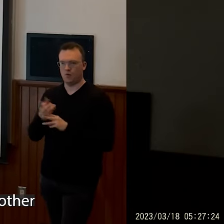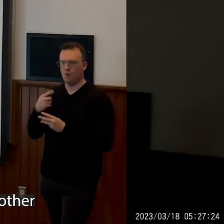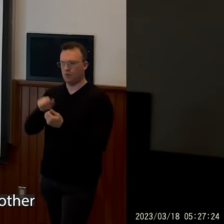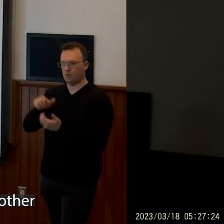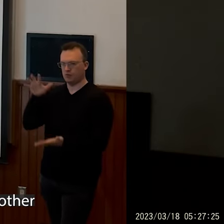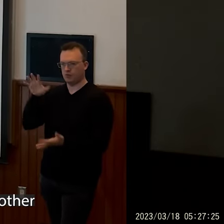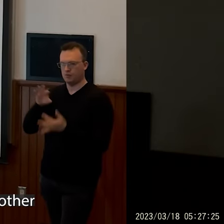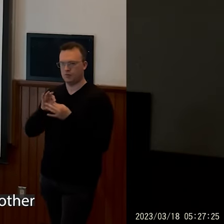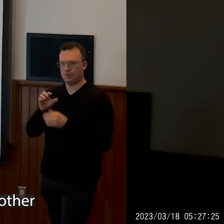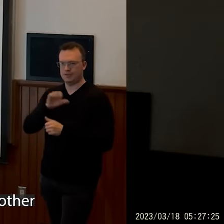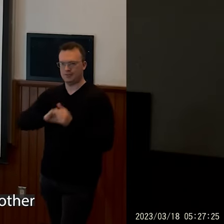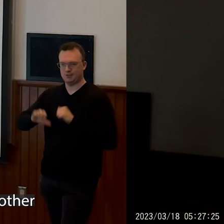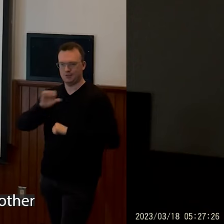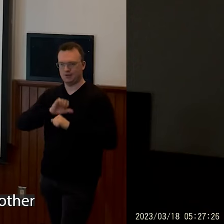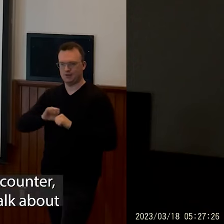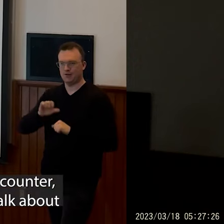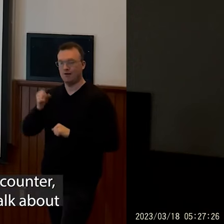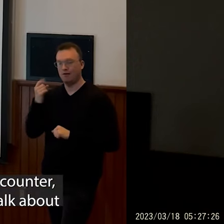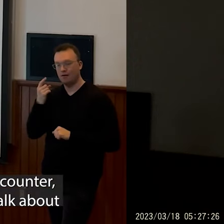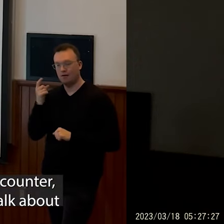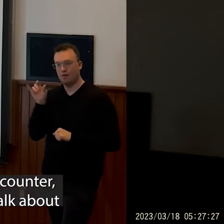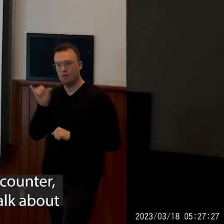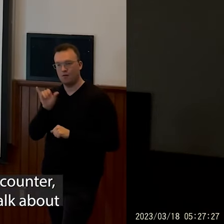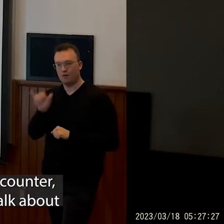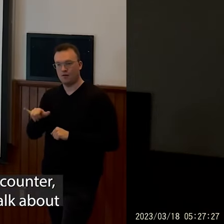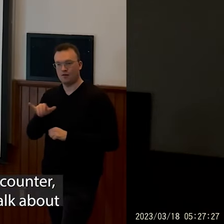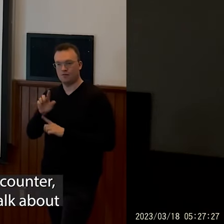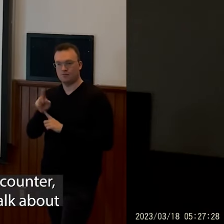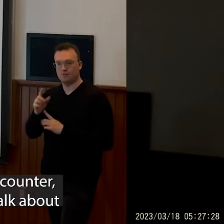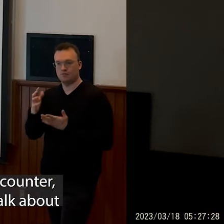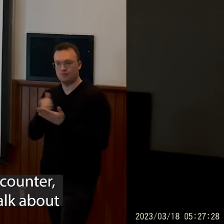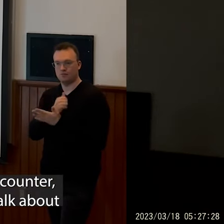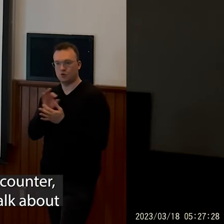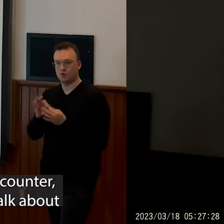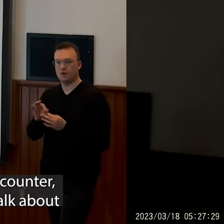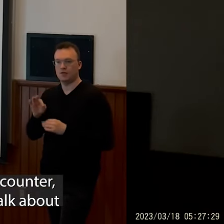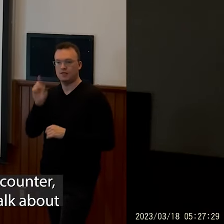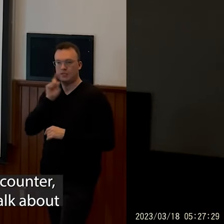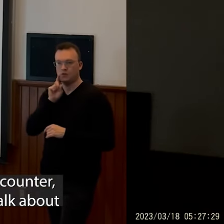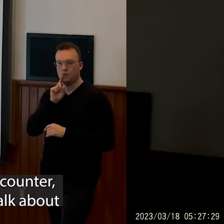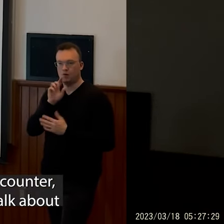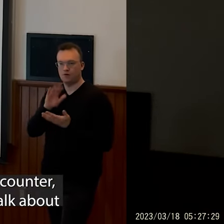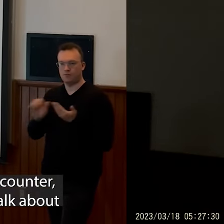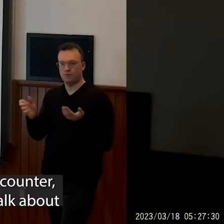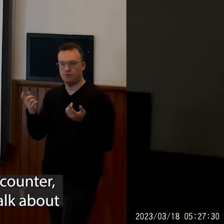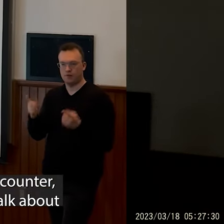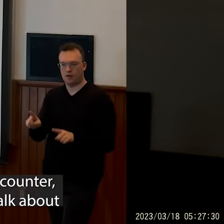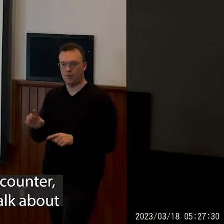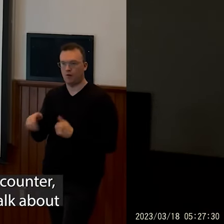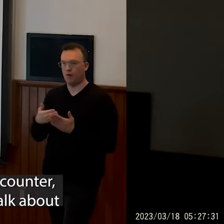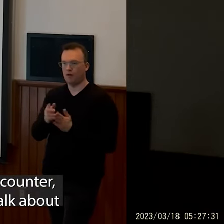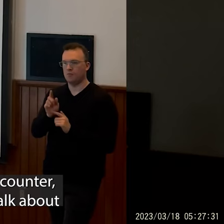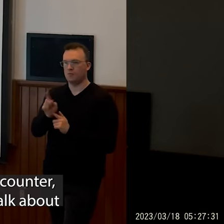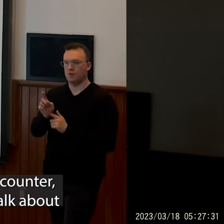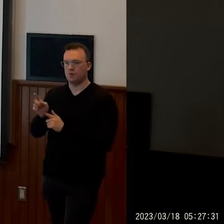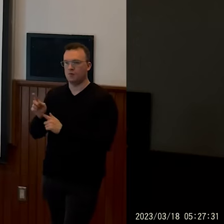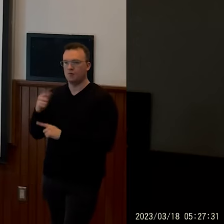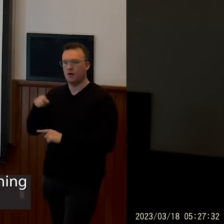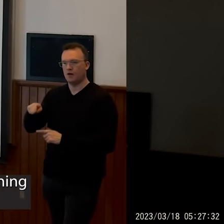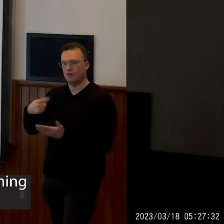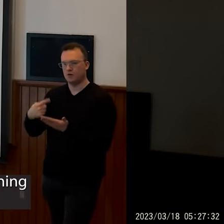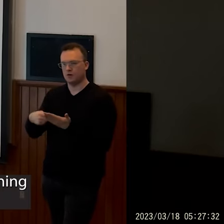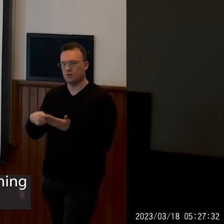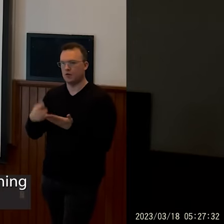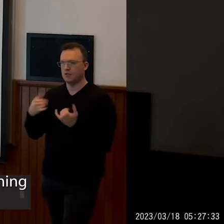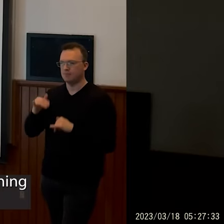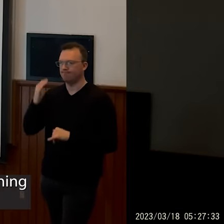create with each other, even if it's in that moment of a sexual encounter. Like all of these moments that we need to talk about, and we'll